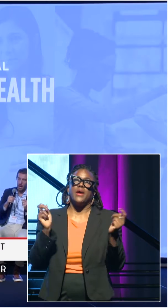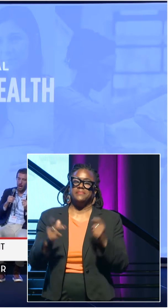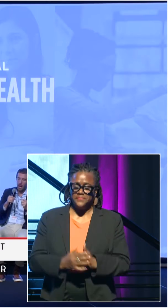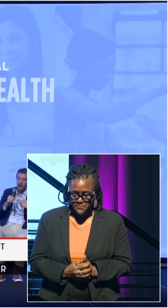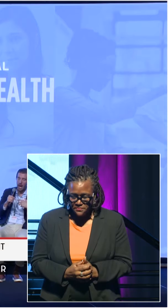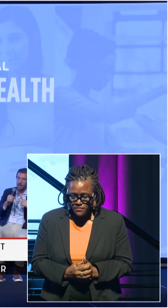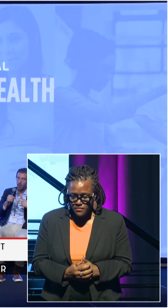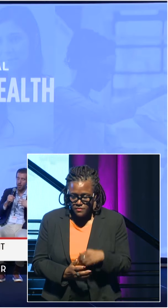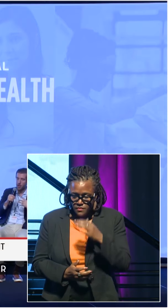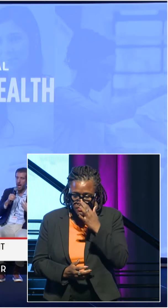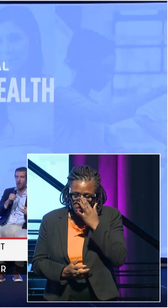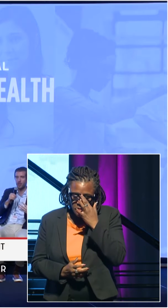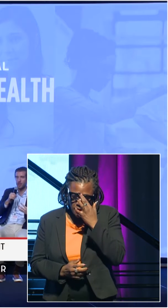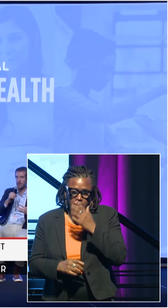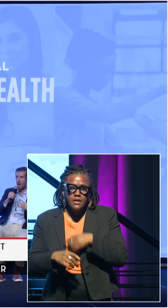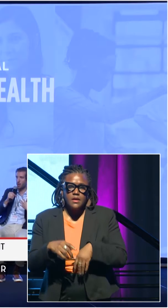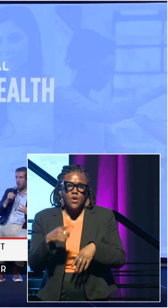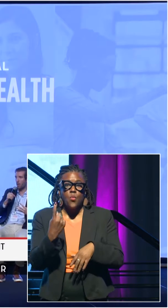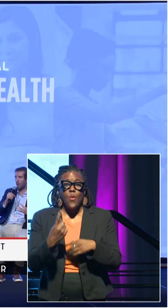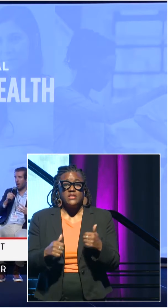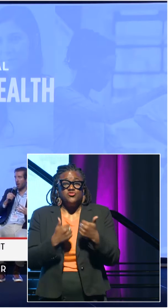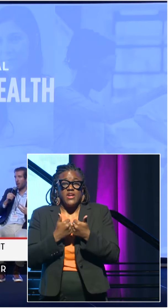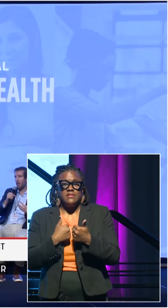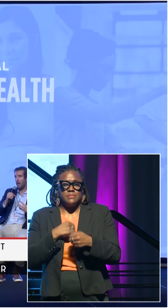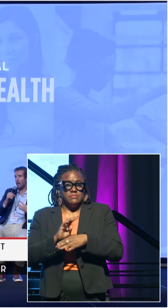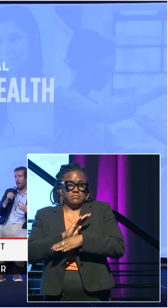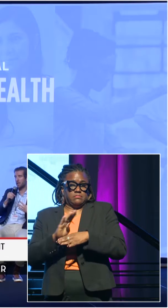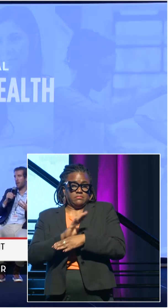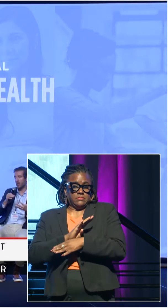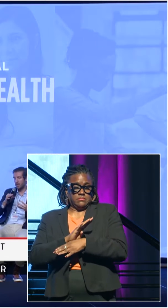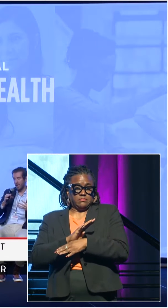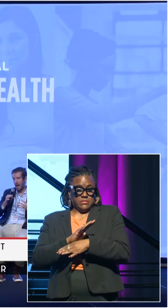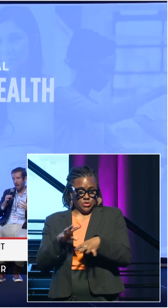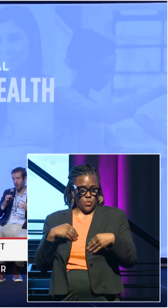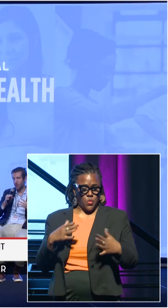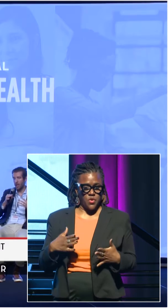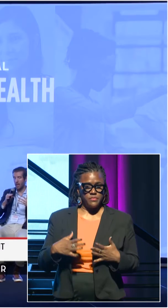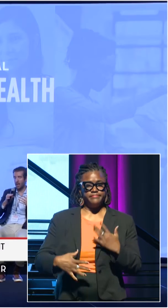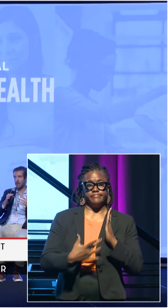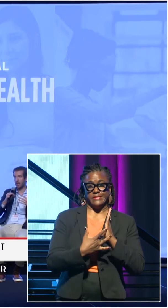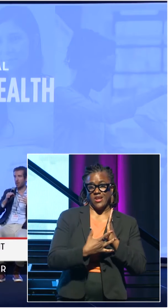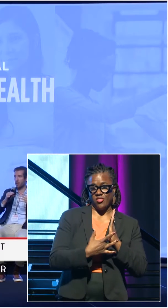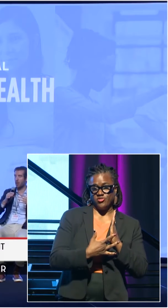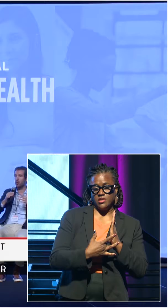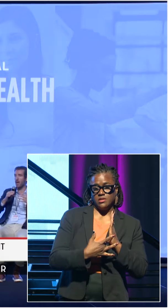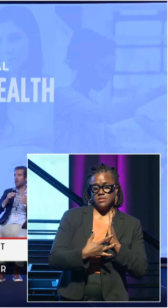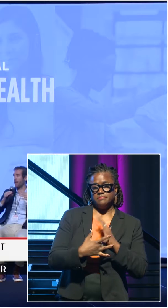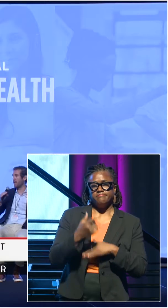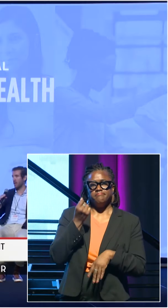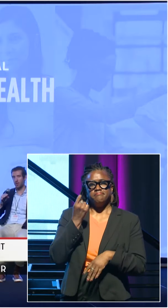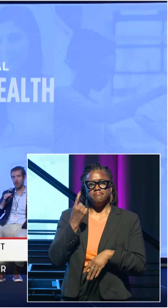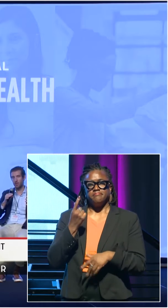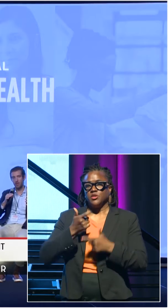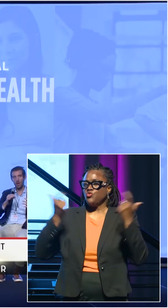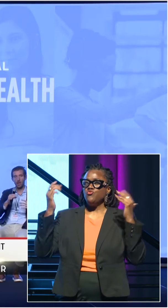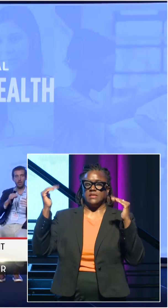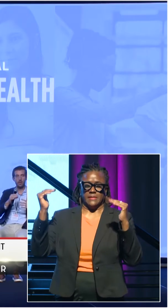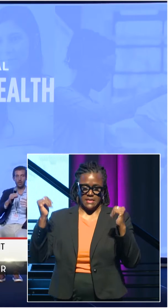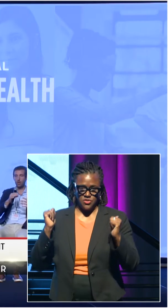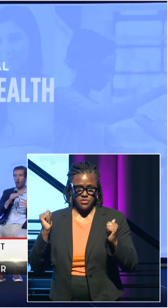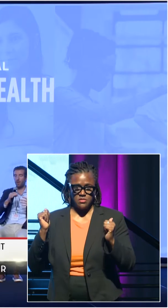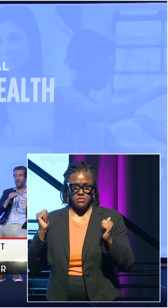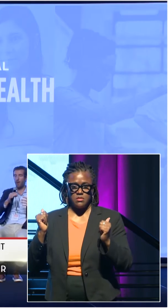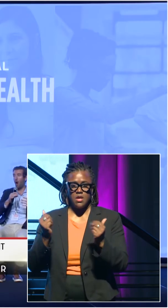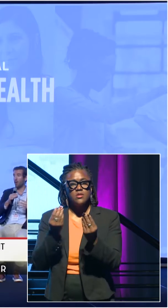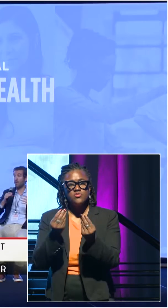so I think one of the challenges as an entrepreneur, especially in technology, is like there's huge expectations